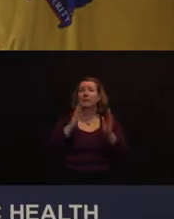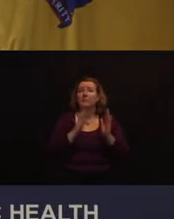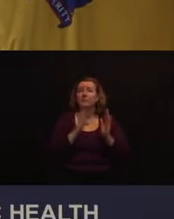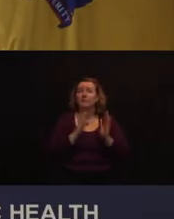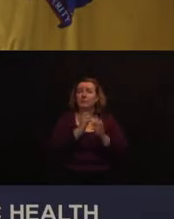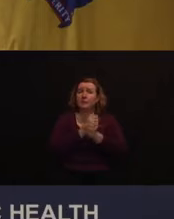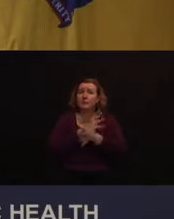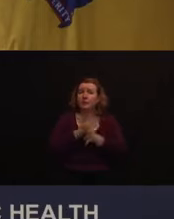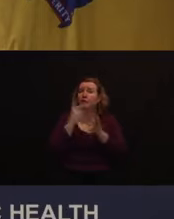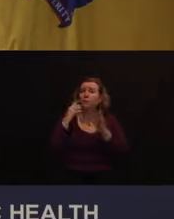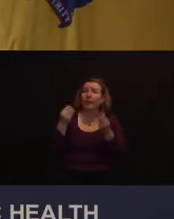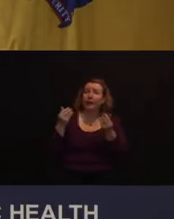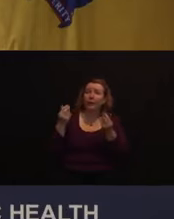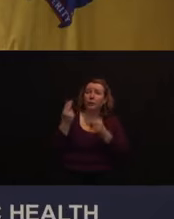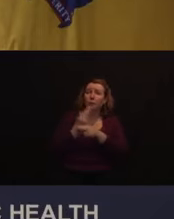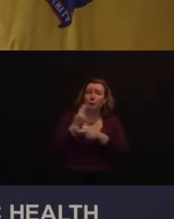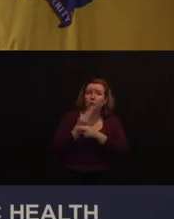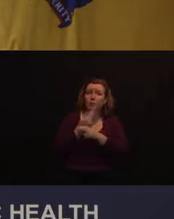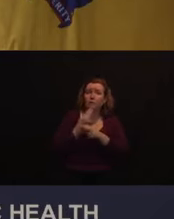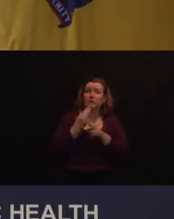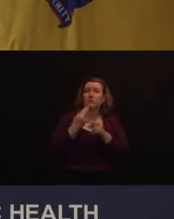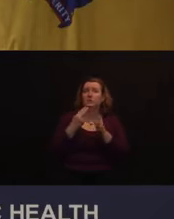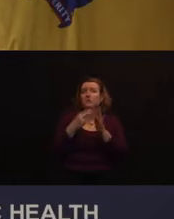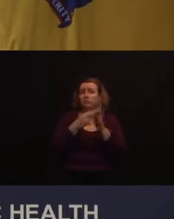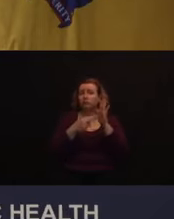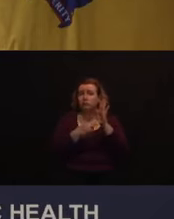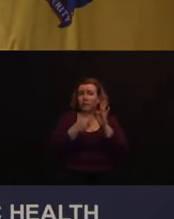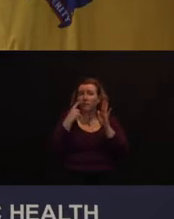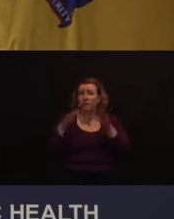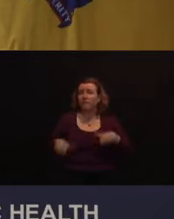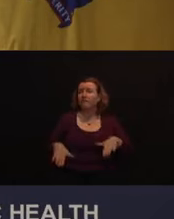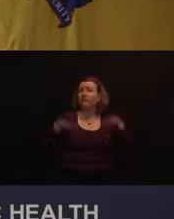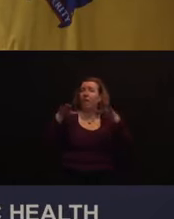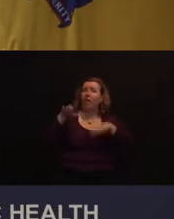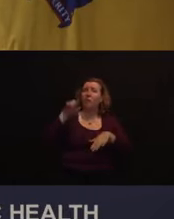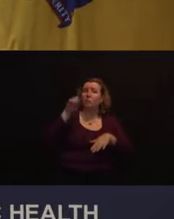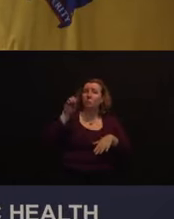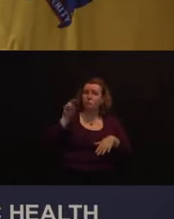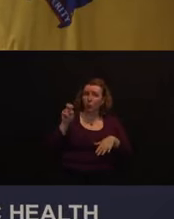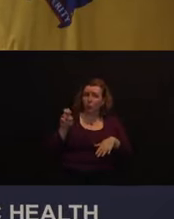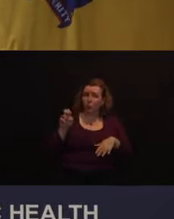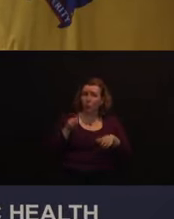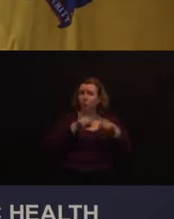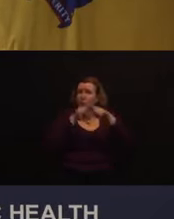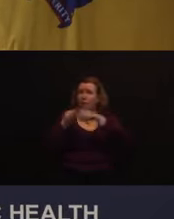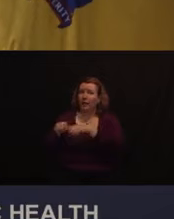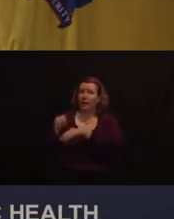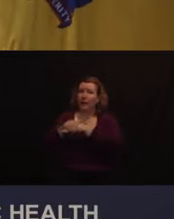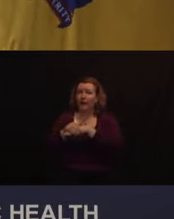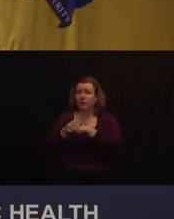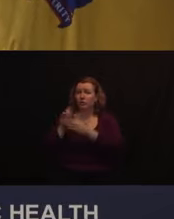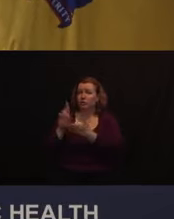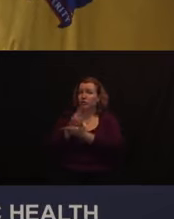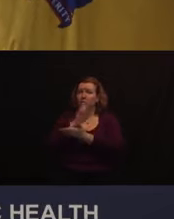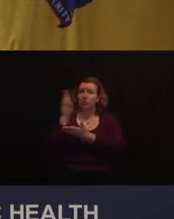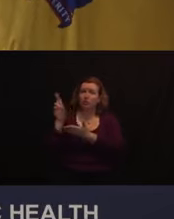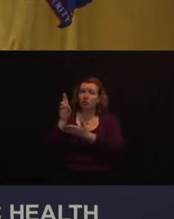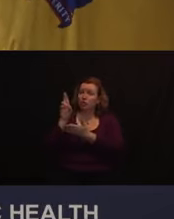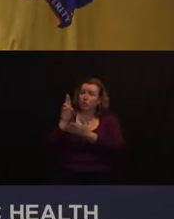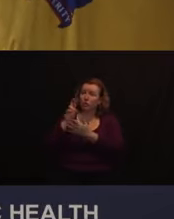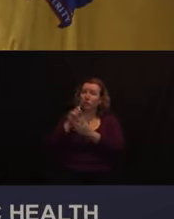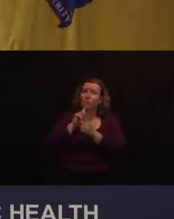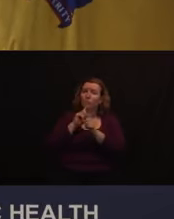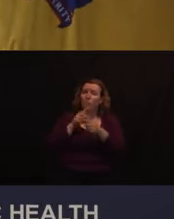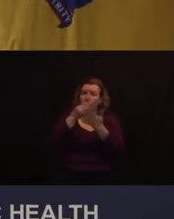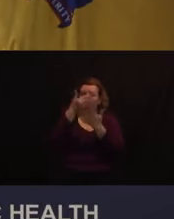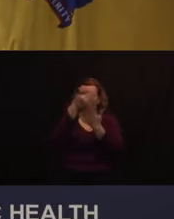zones. The NJ.BIA says the DEP is relying on a Rutgers report from a 2019 that estimates 5 feet